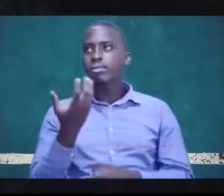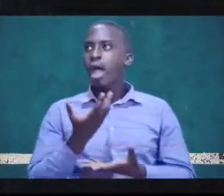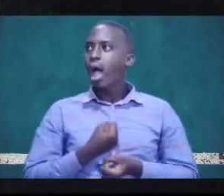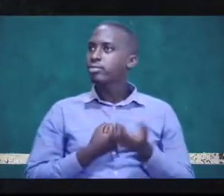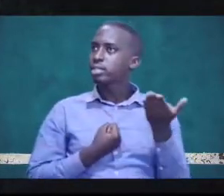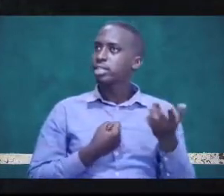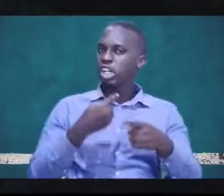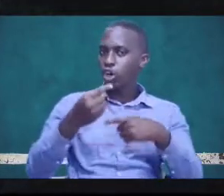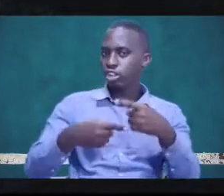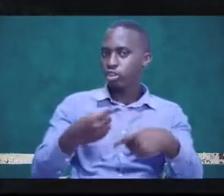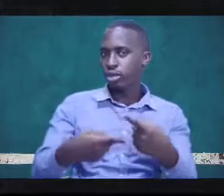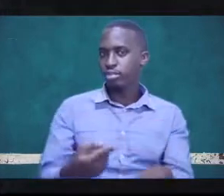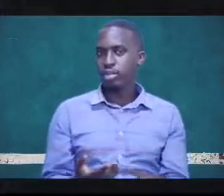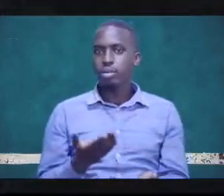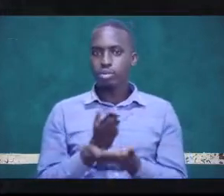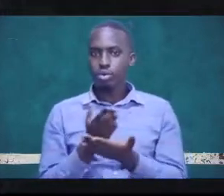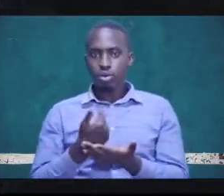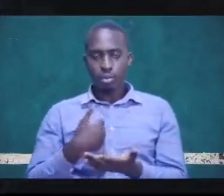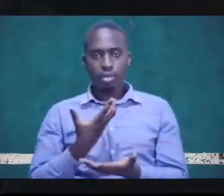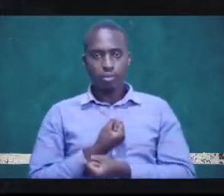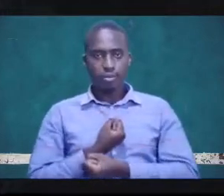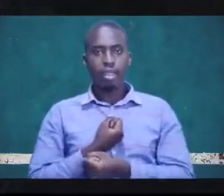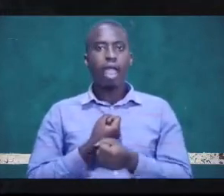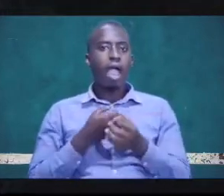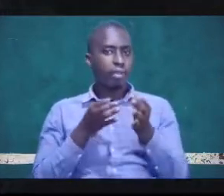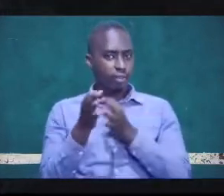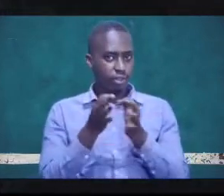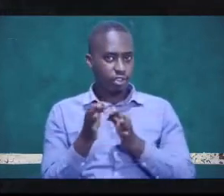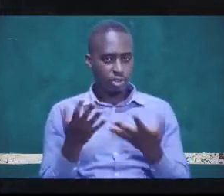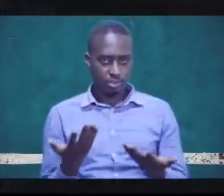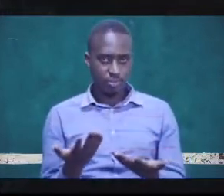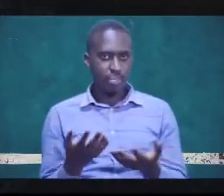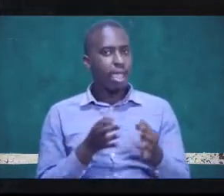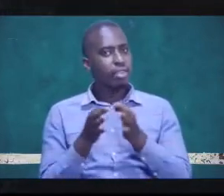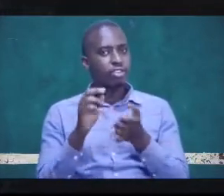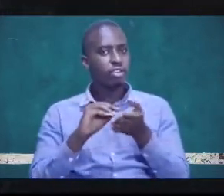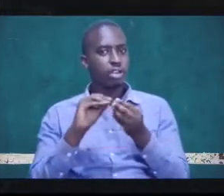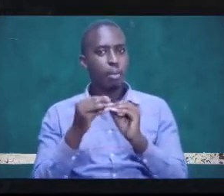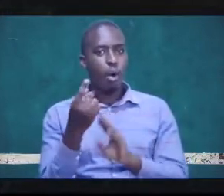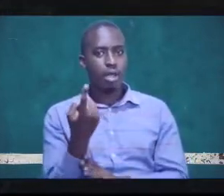this continuation. We have the definitions. Definition number 1,